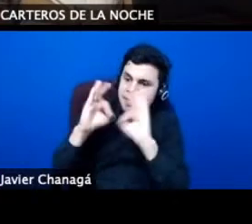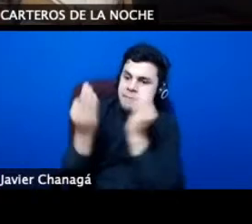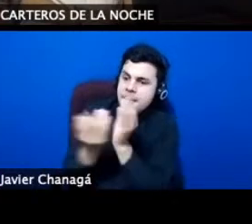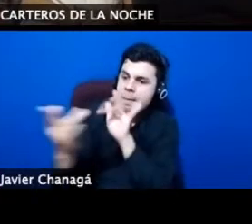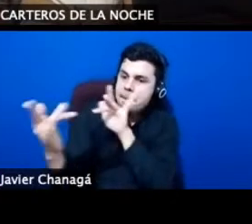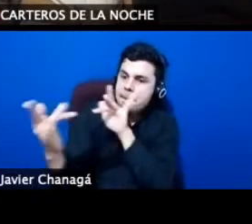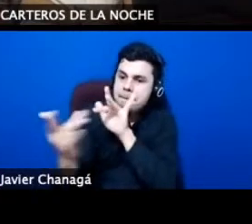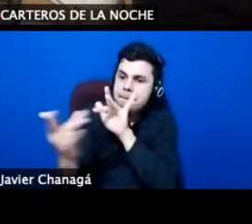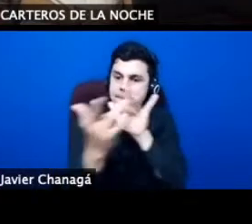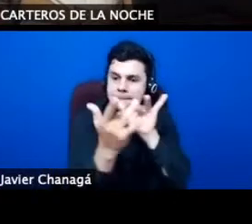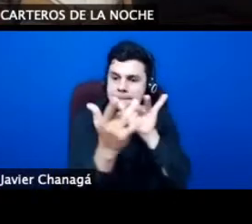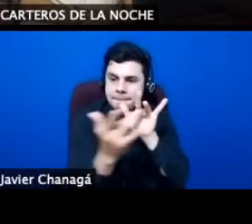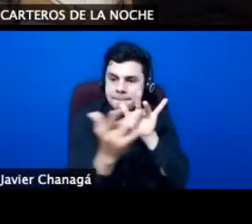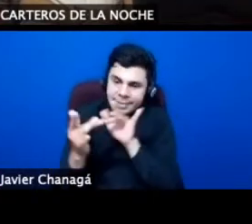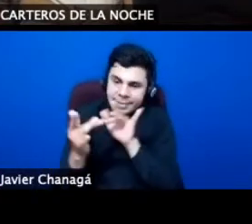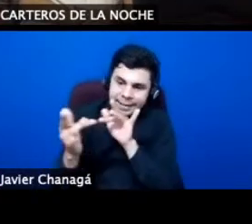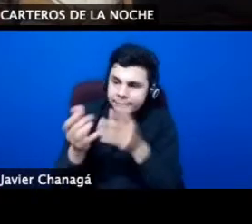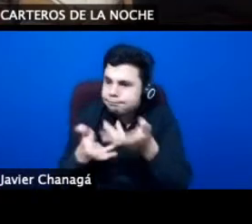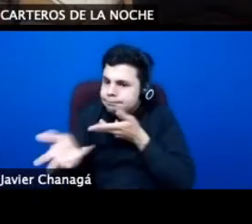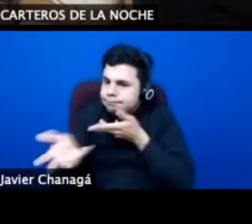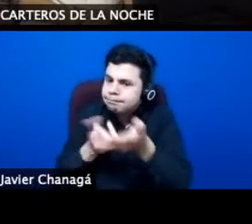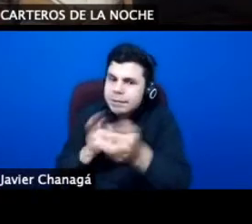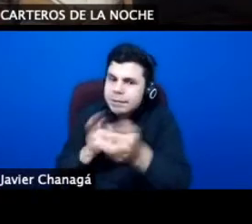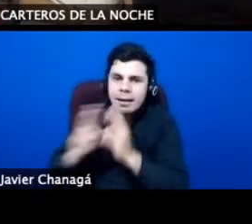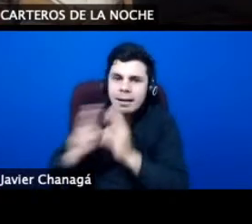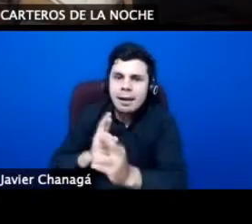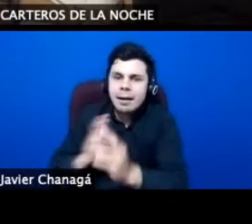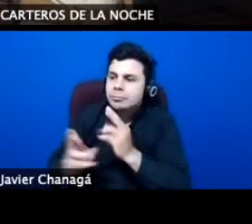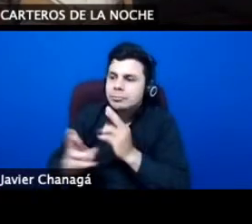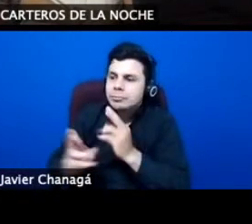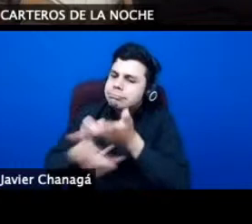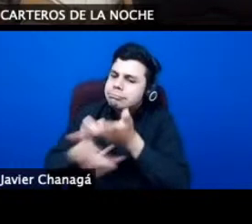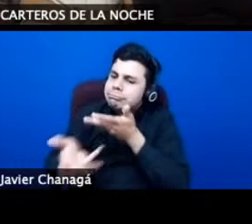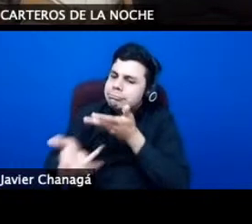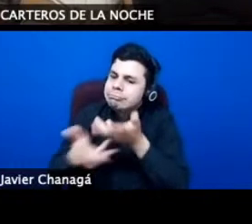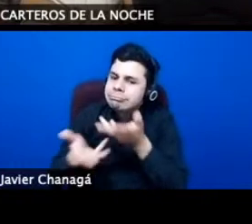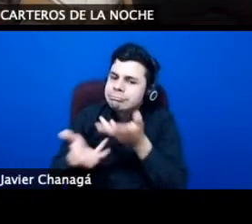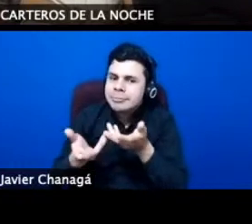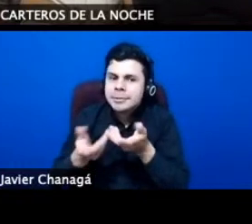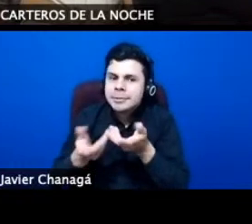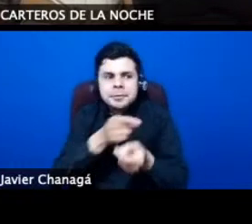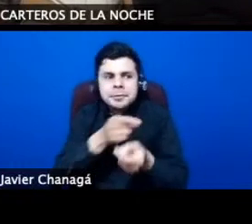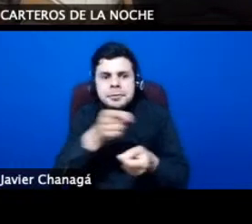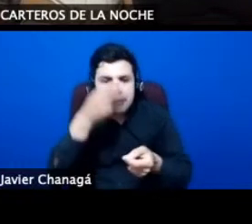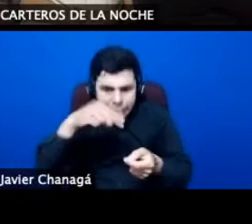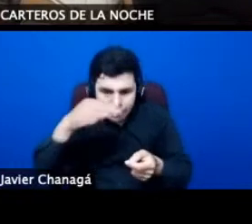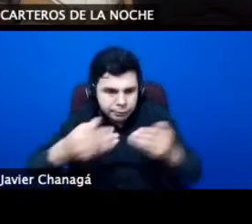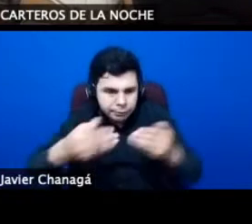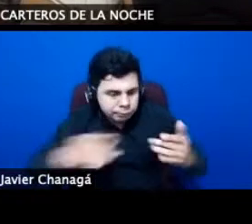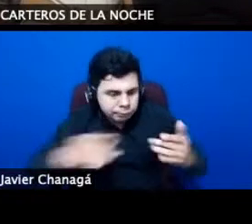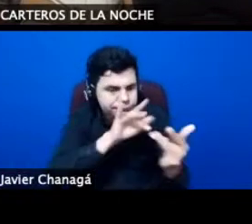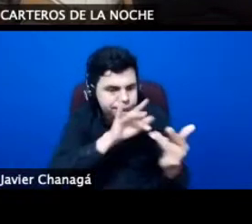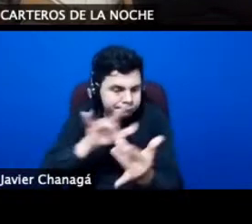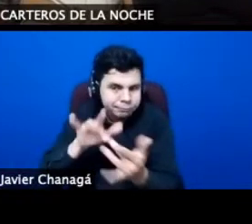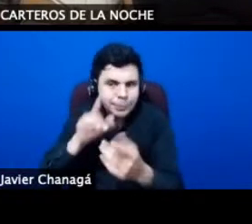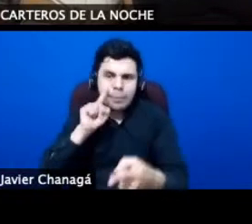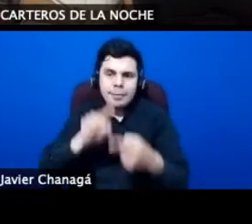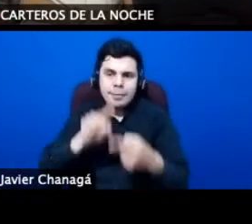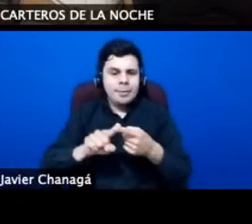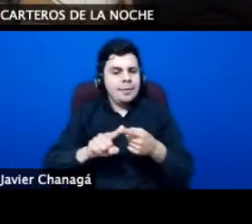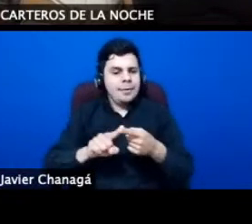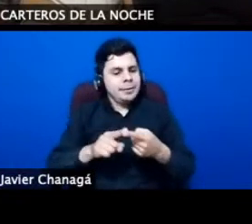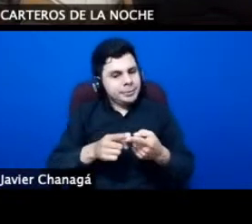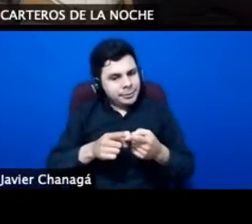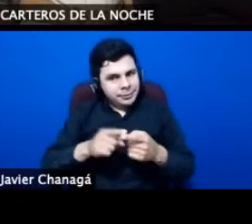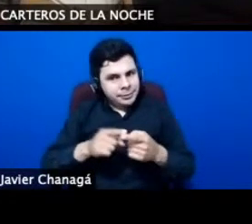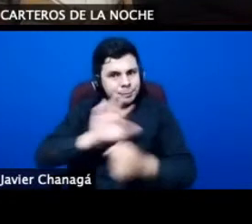que nos nutren pues con sus hijos, con sus familiares, para mantener viva esta escuela de música.